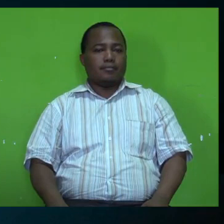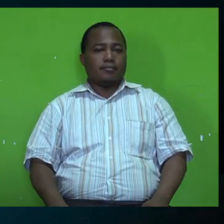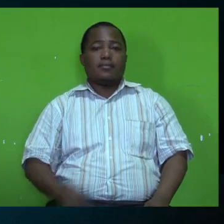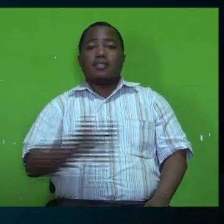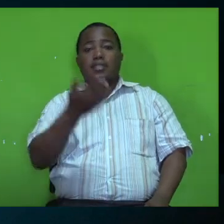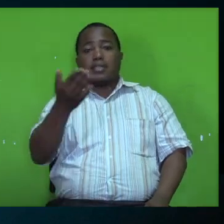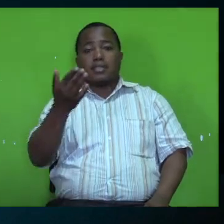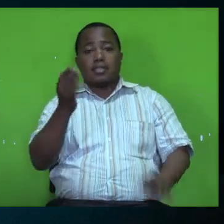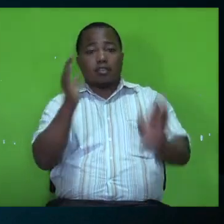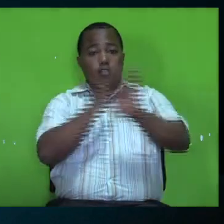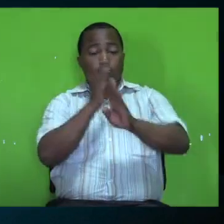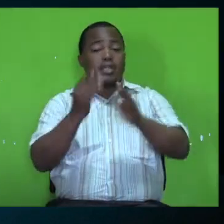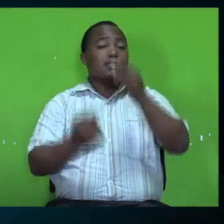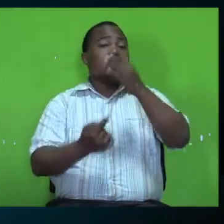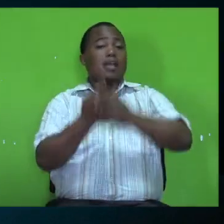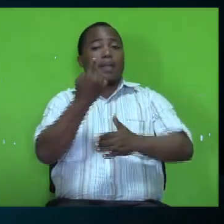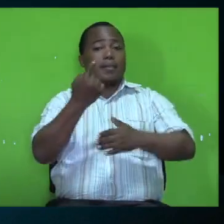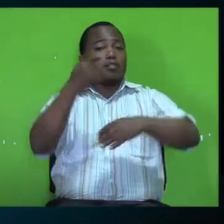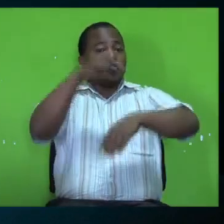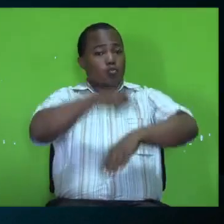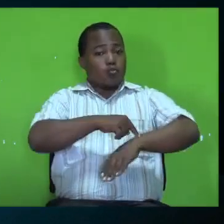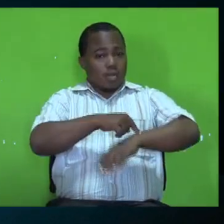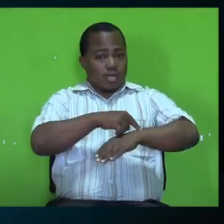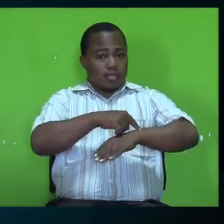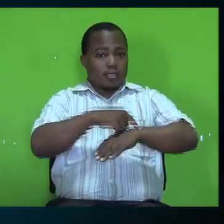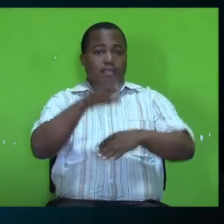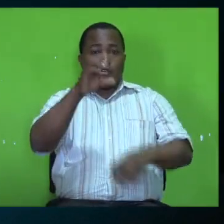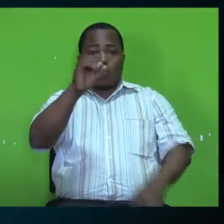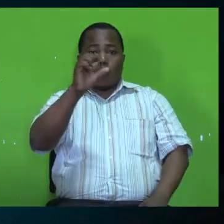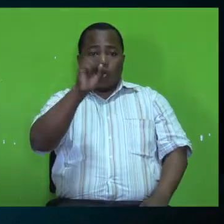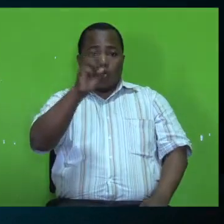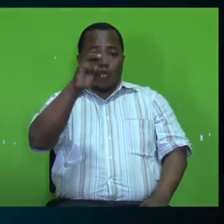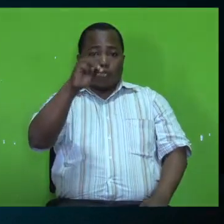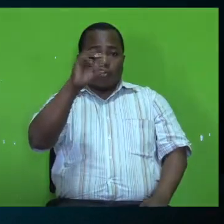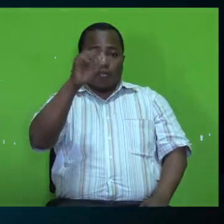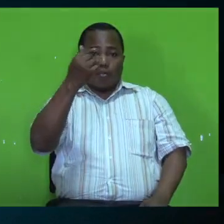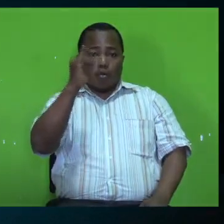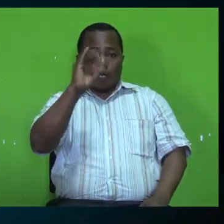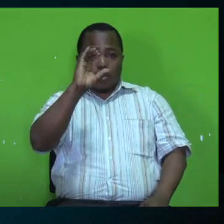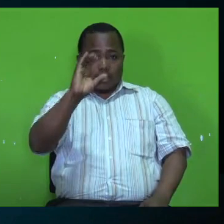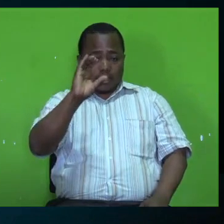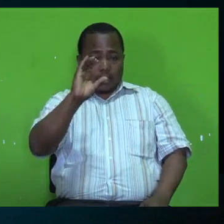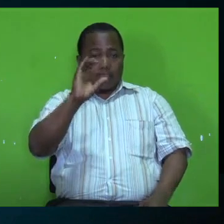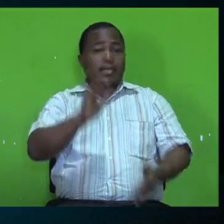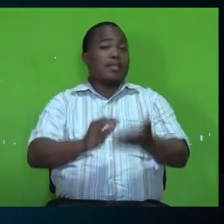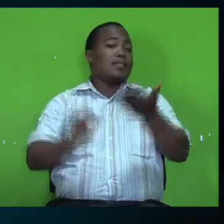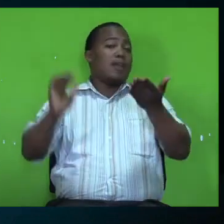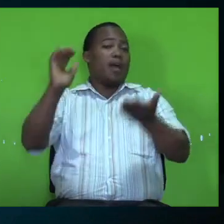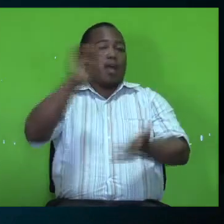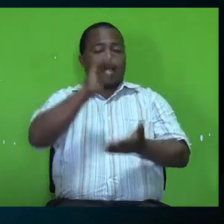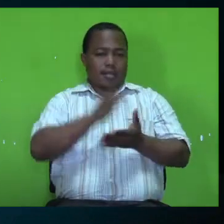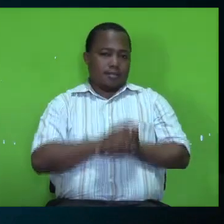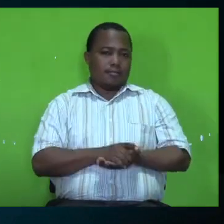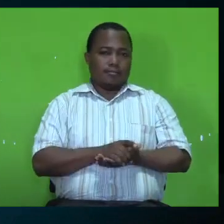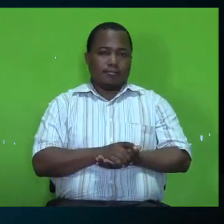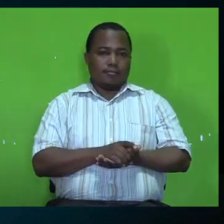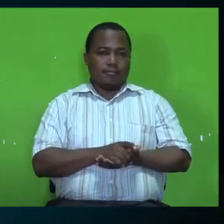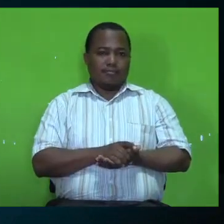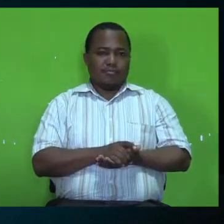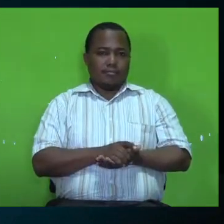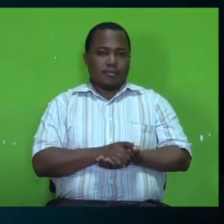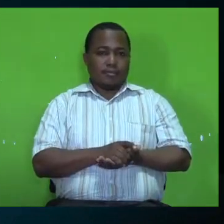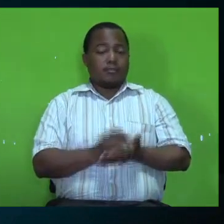This situation happens when the osmotic pressure in xylem is higher.